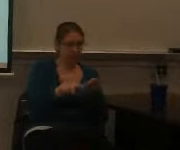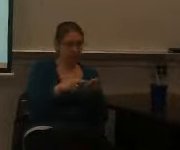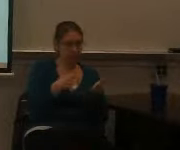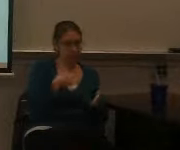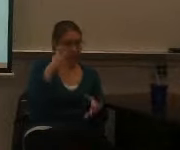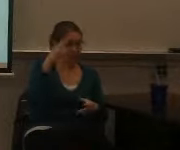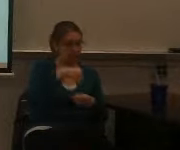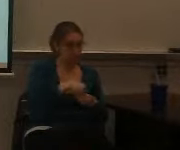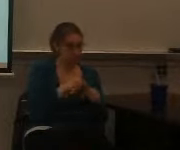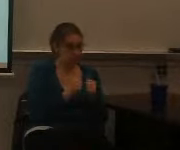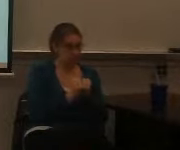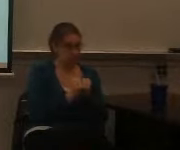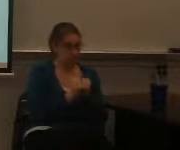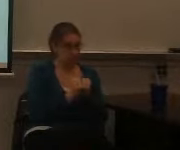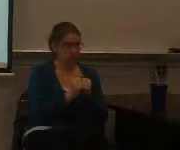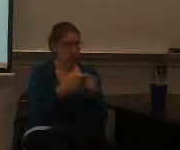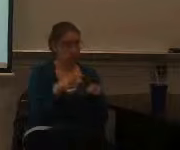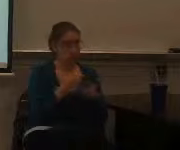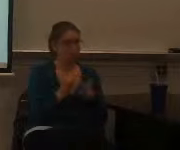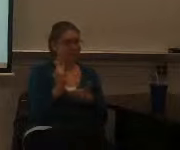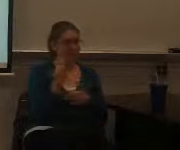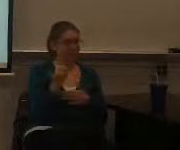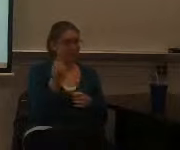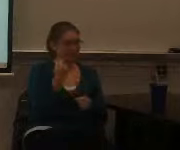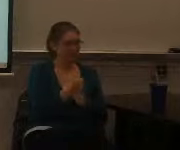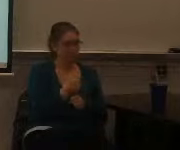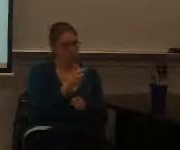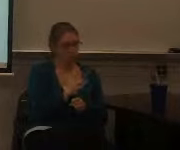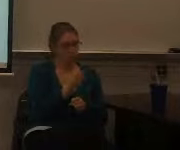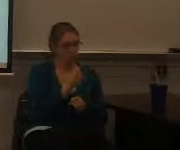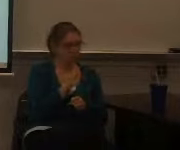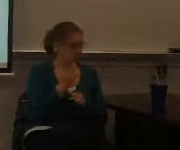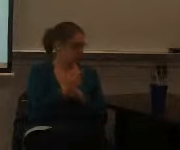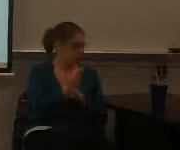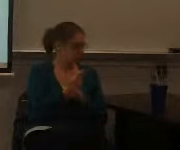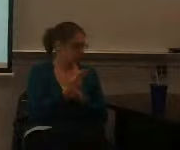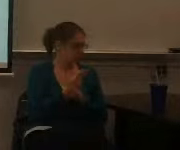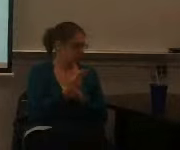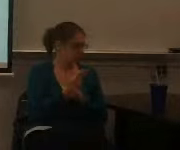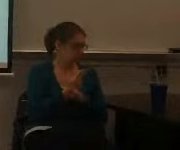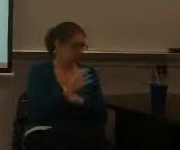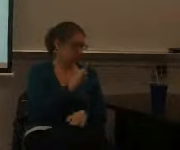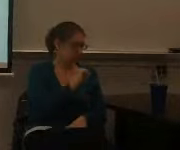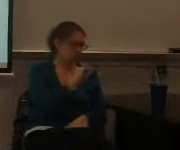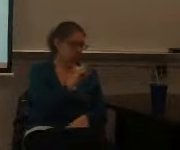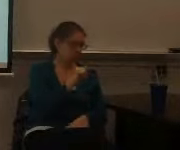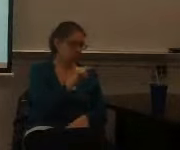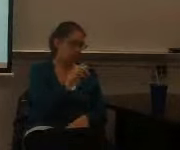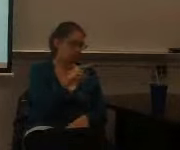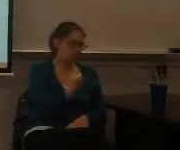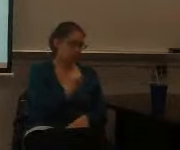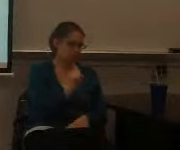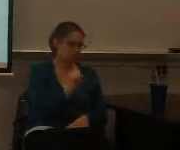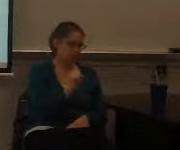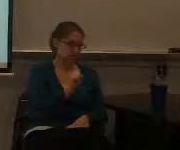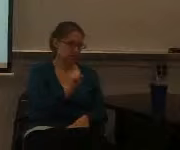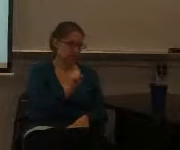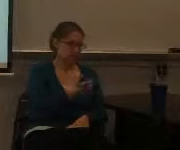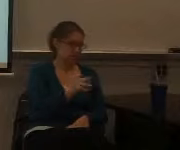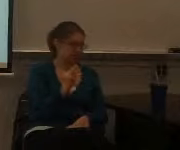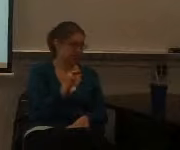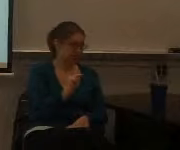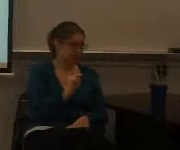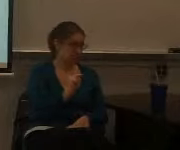been involved with over the last 15 years or so, using isotopes of stable isotopes of nitrogen